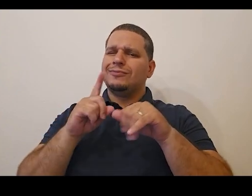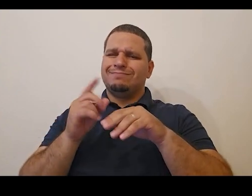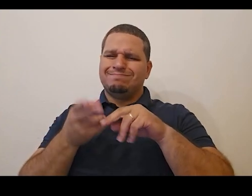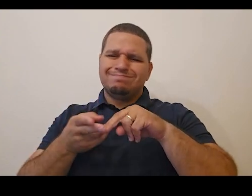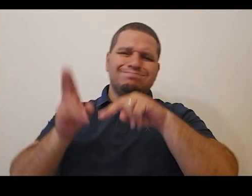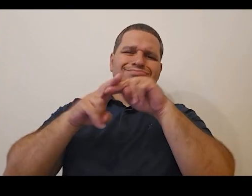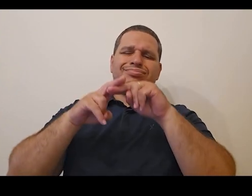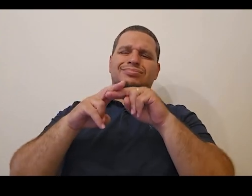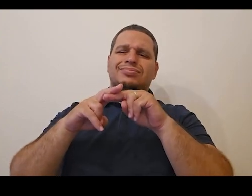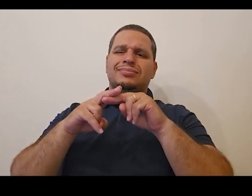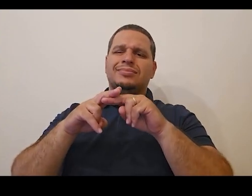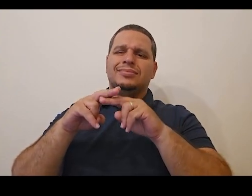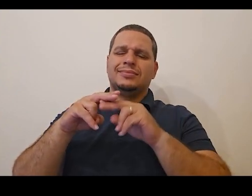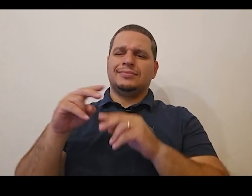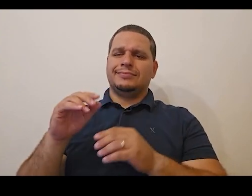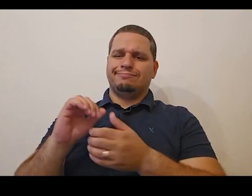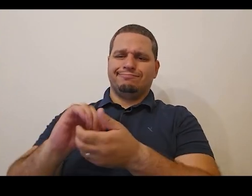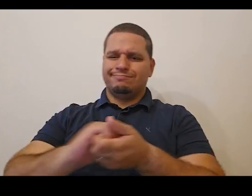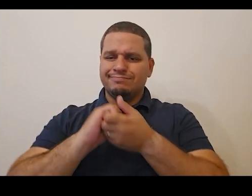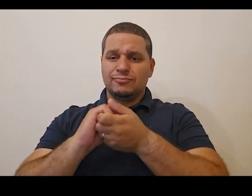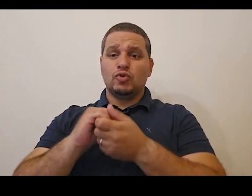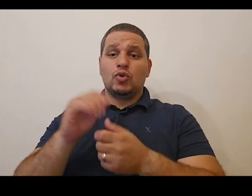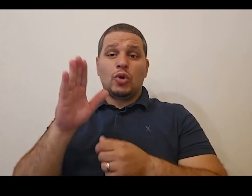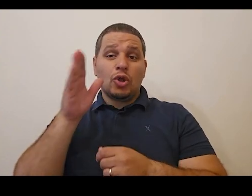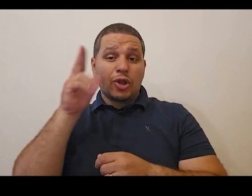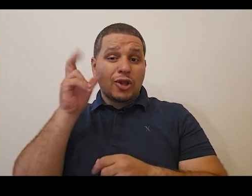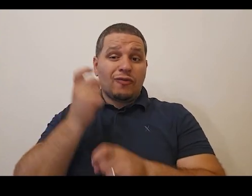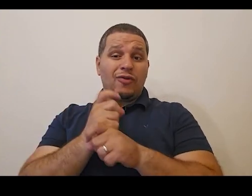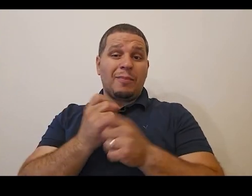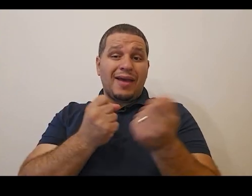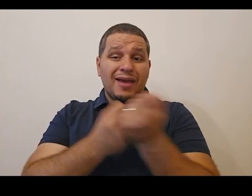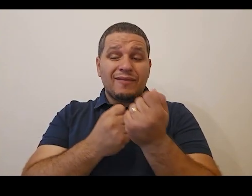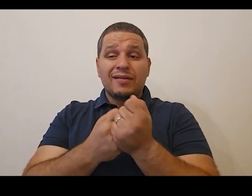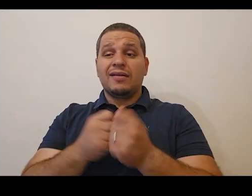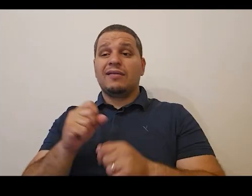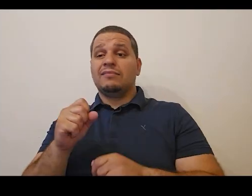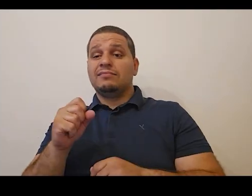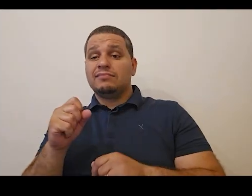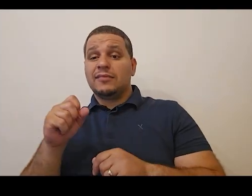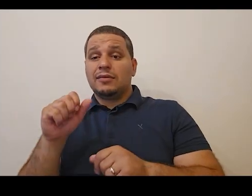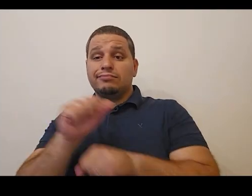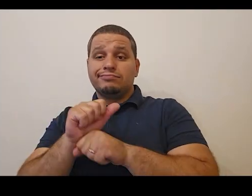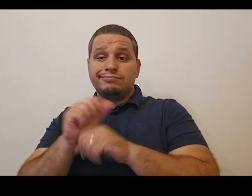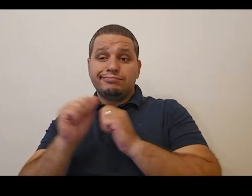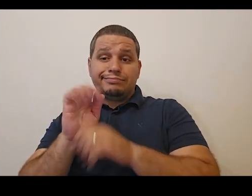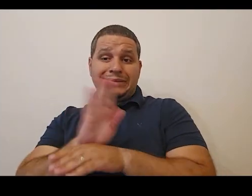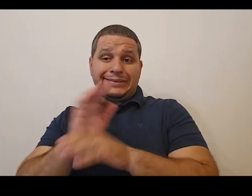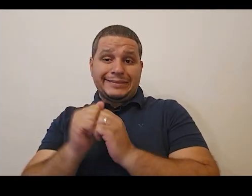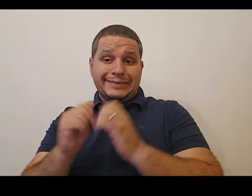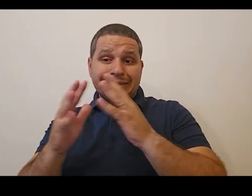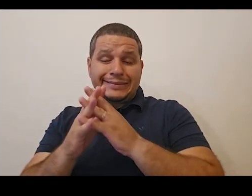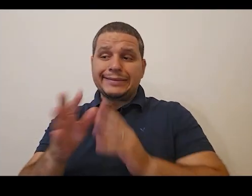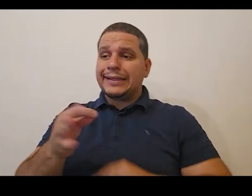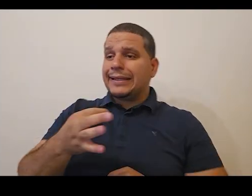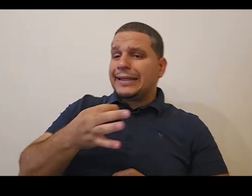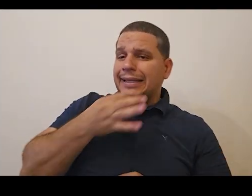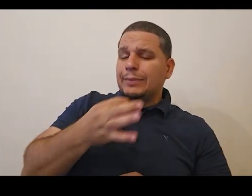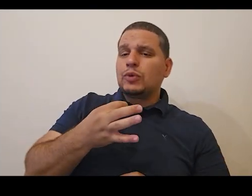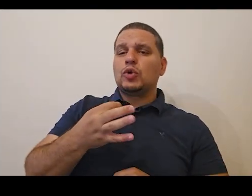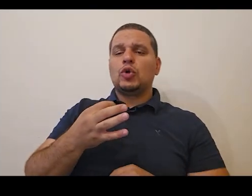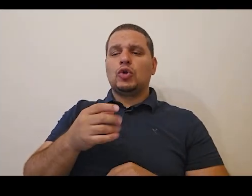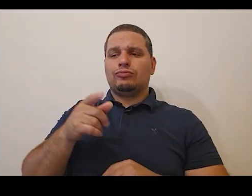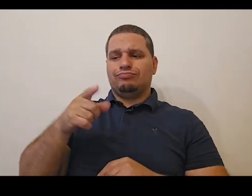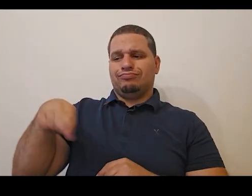You'll hear from advocates, artists, entrepreneurs, and experts who prove